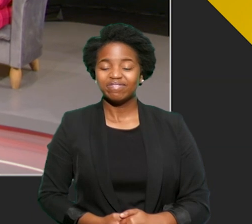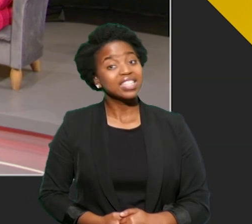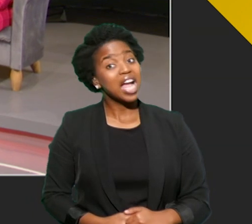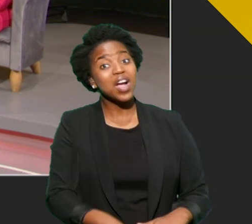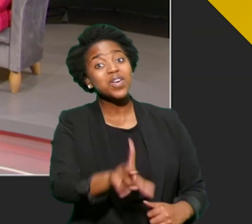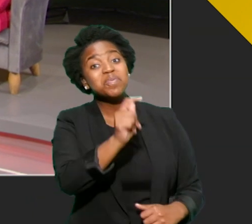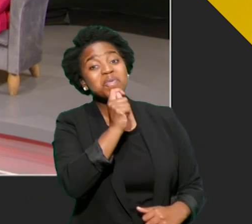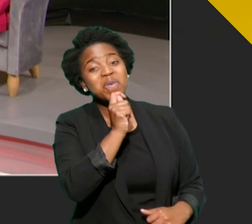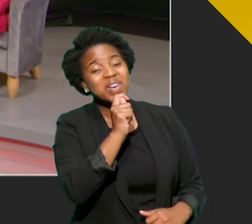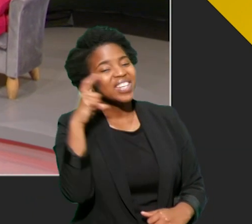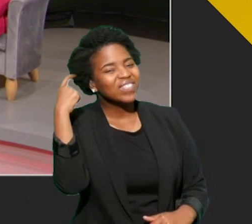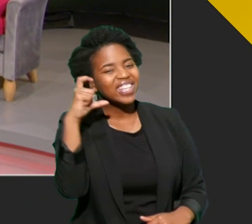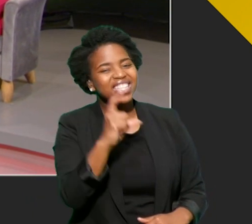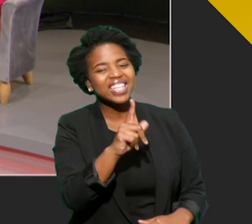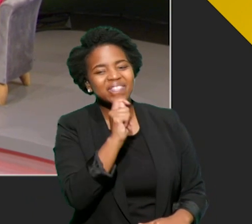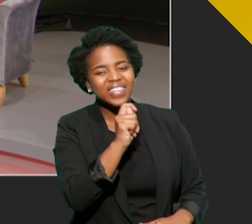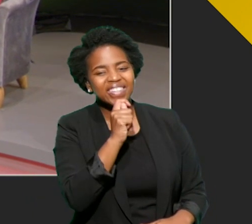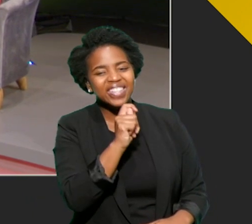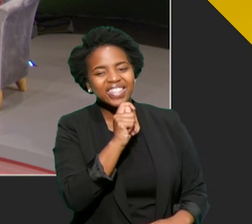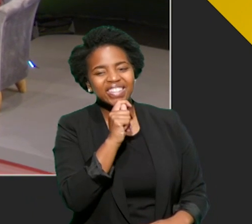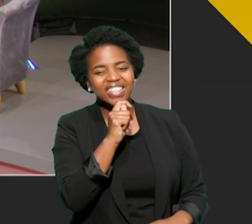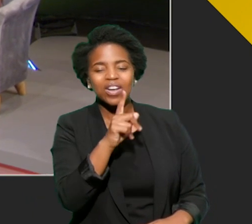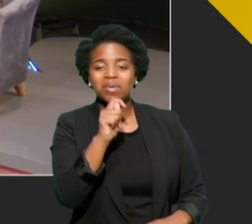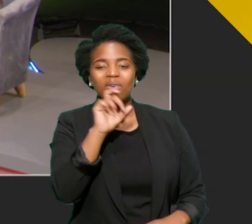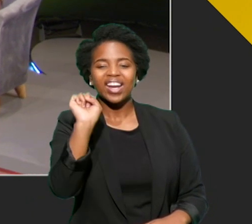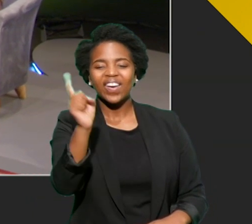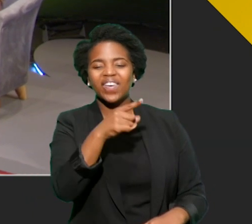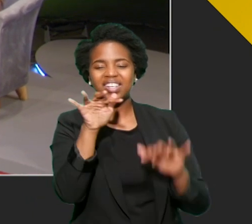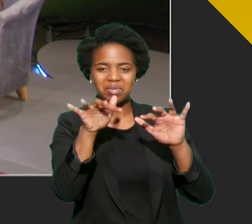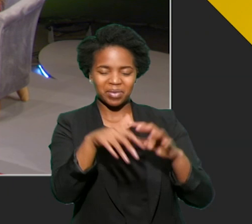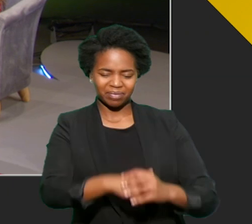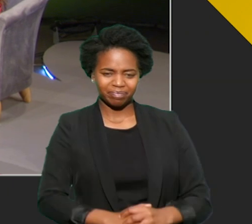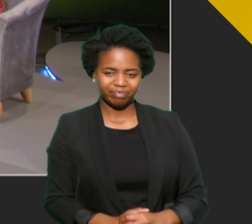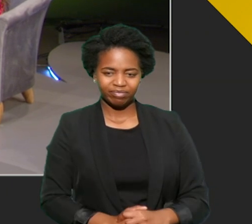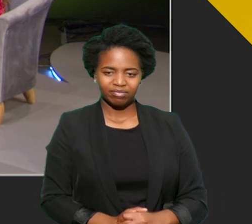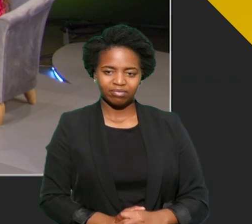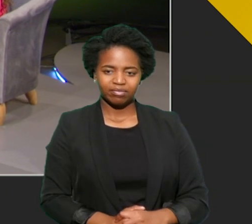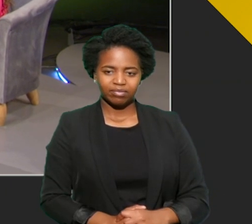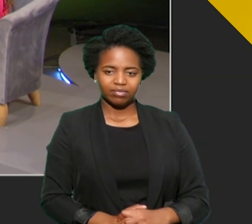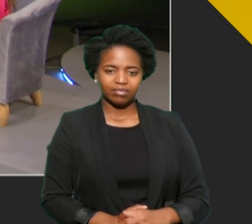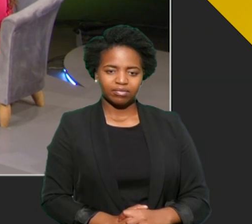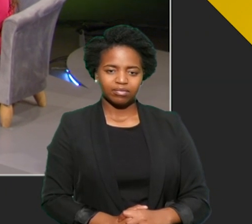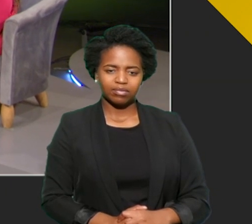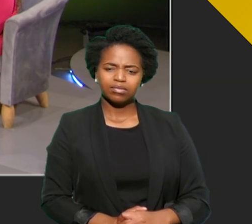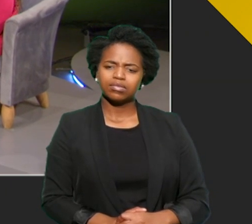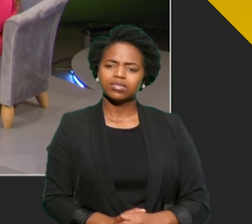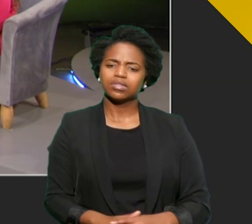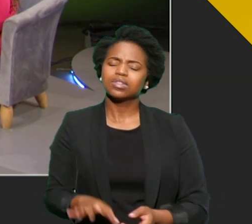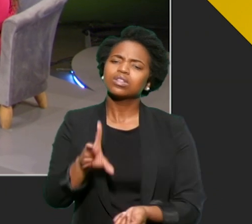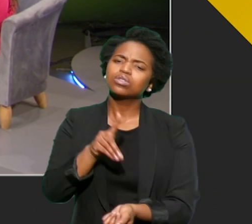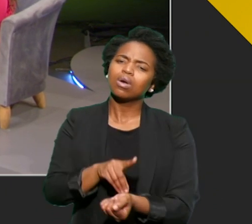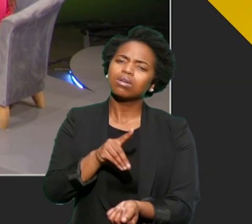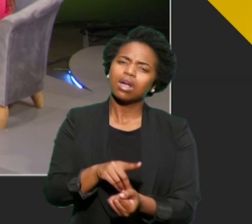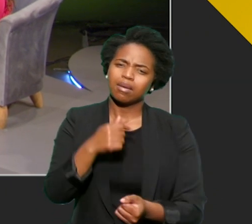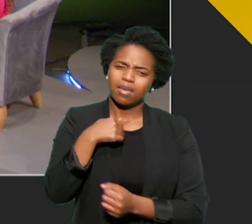Good morning, Melody. Good morning, everyone. Doctor, just to get into it, I want